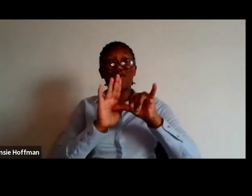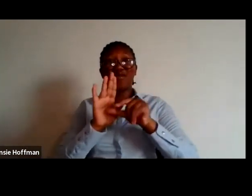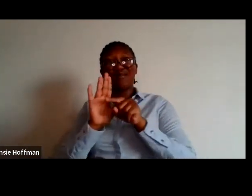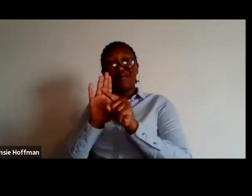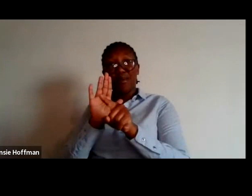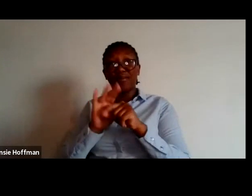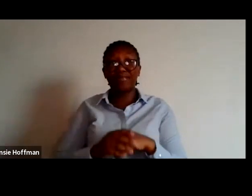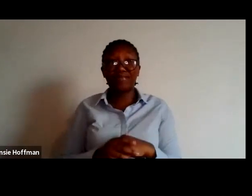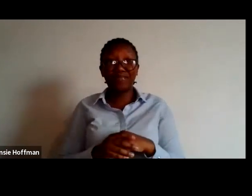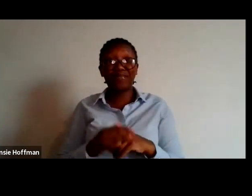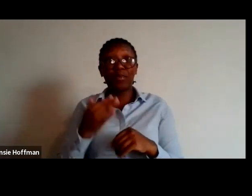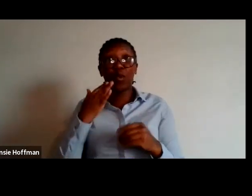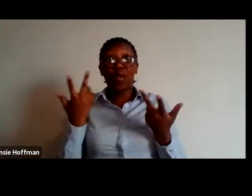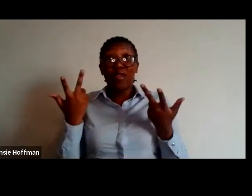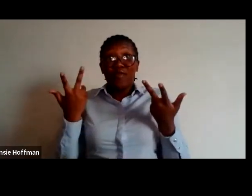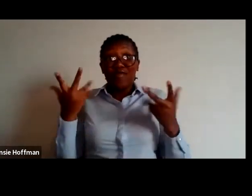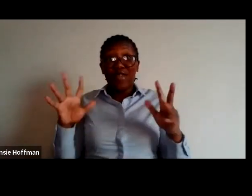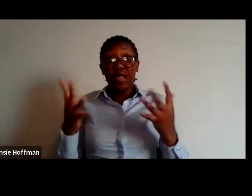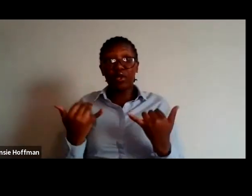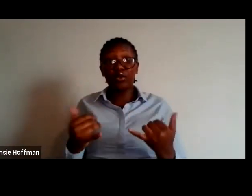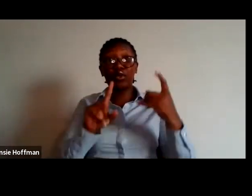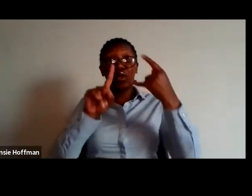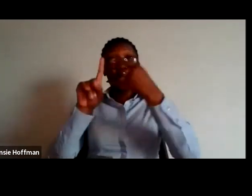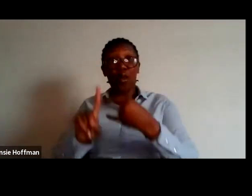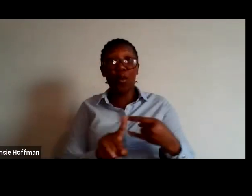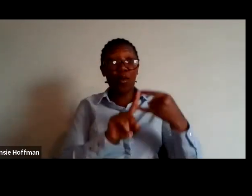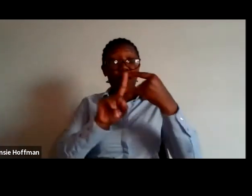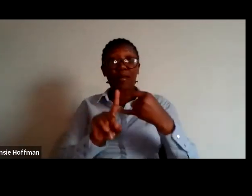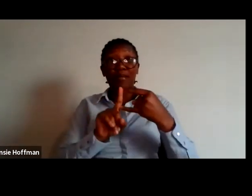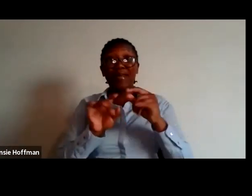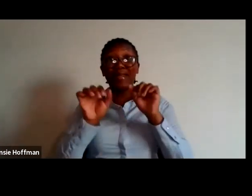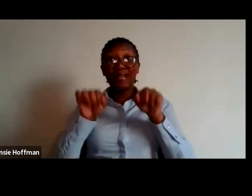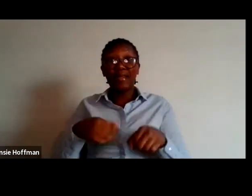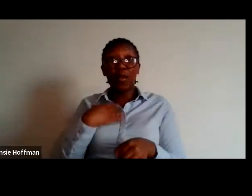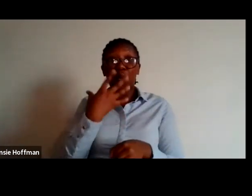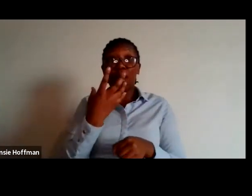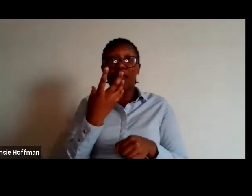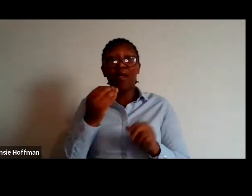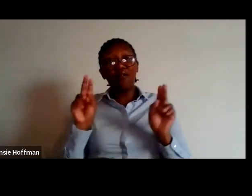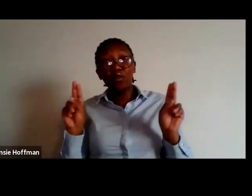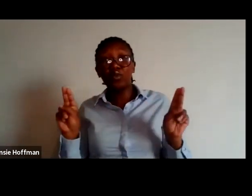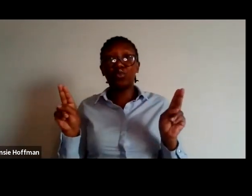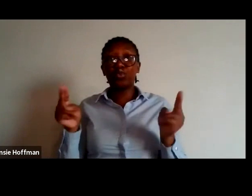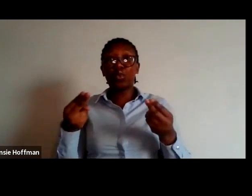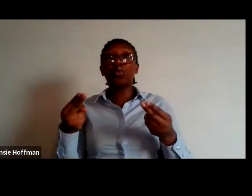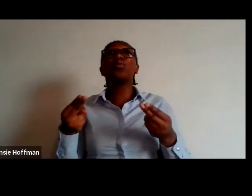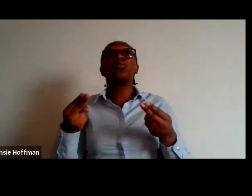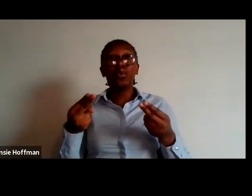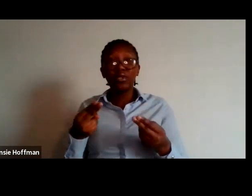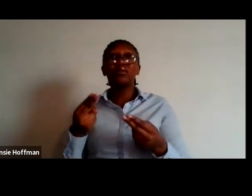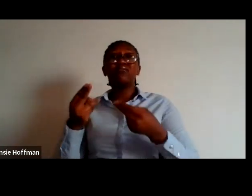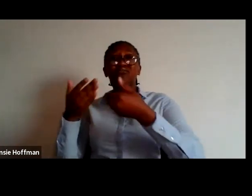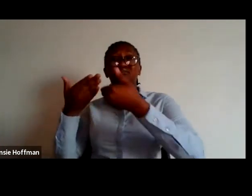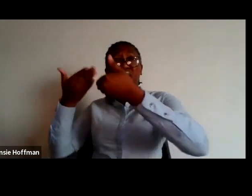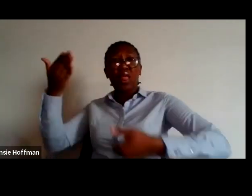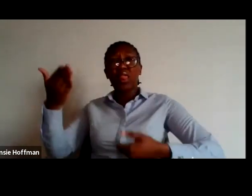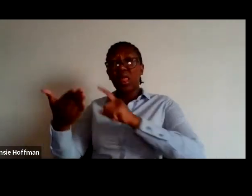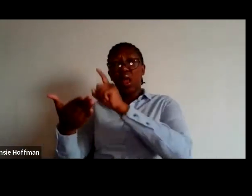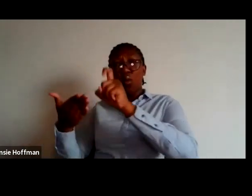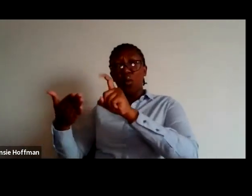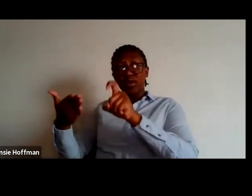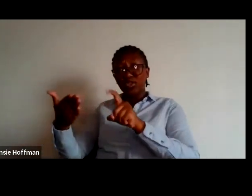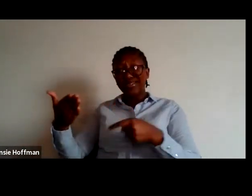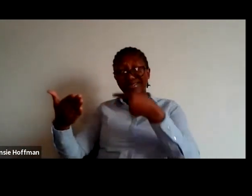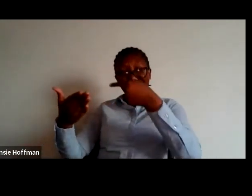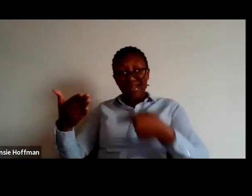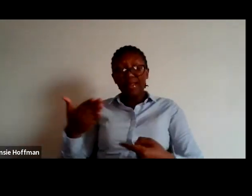At the end of this webinar, we are going to have a short survey. Please rate our webinar We will want to